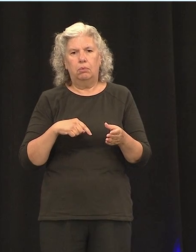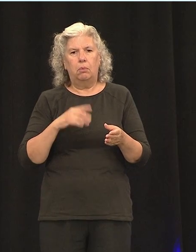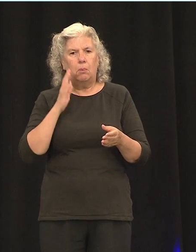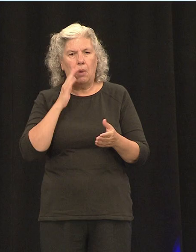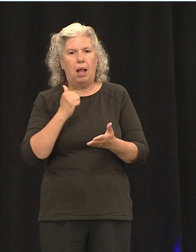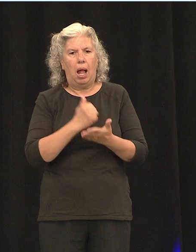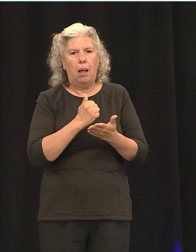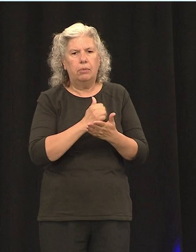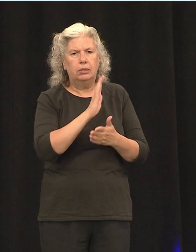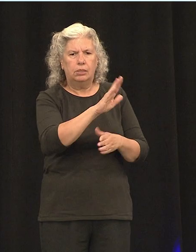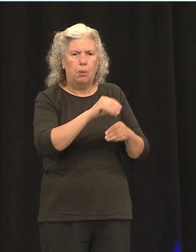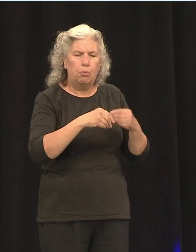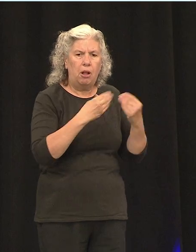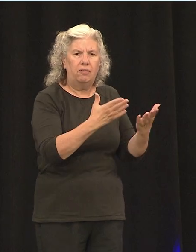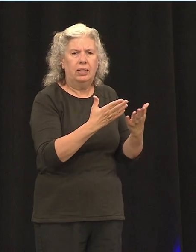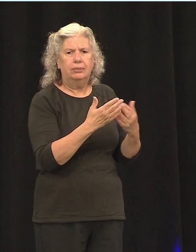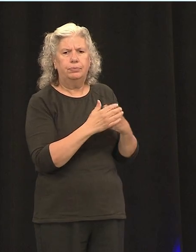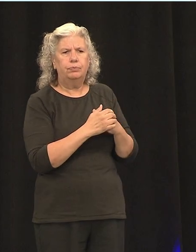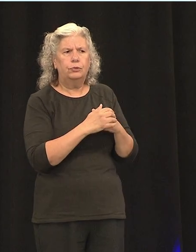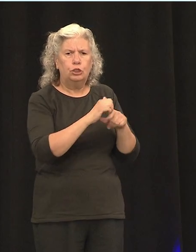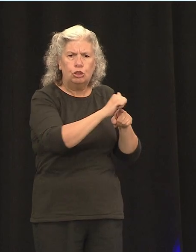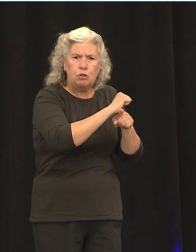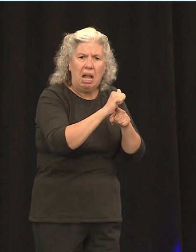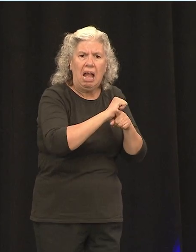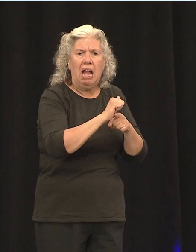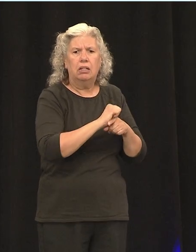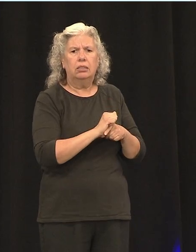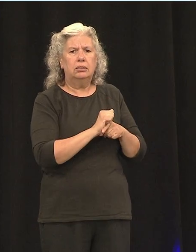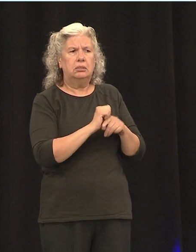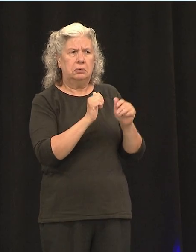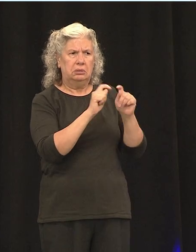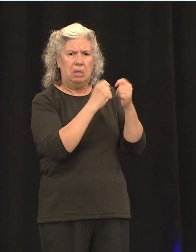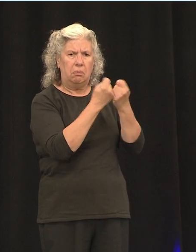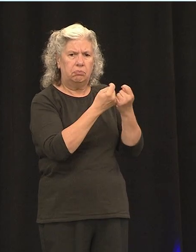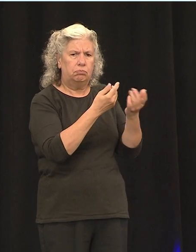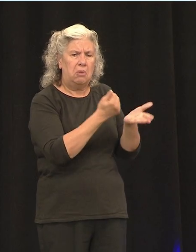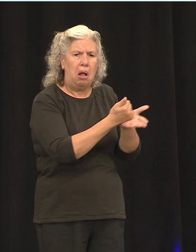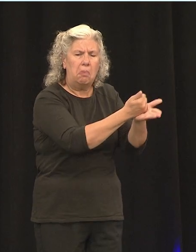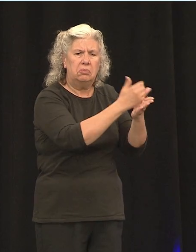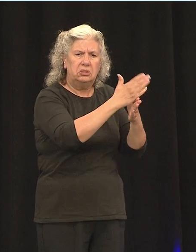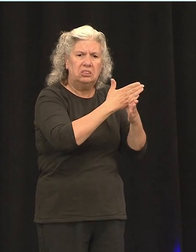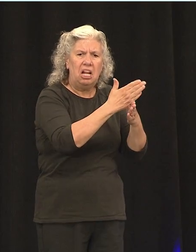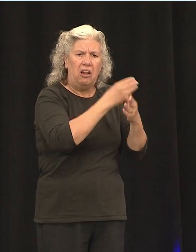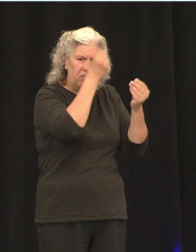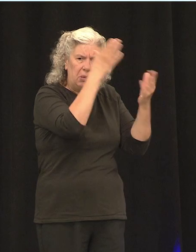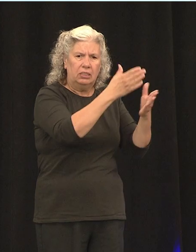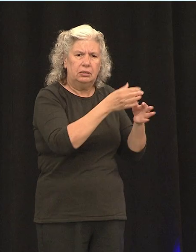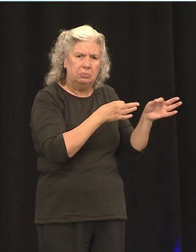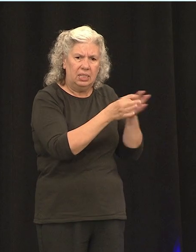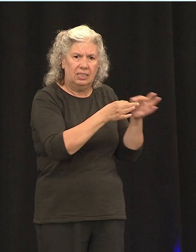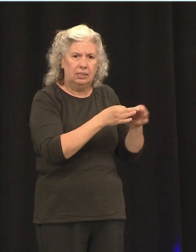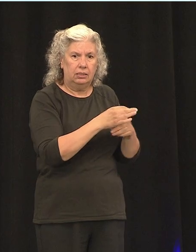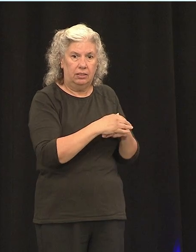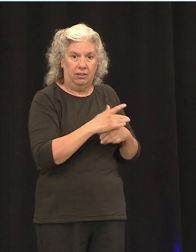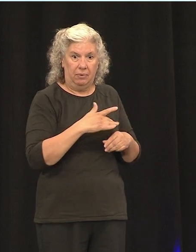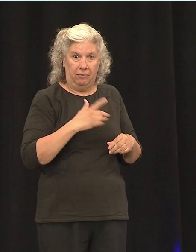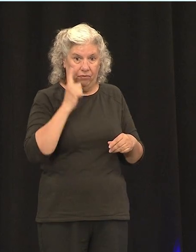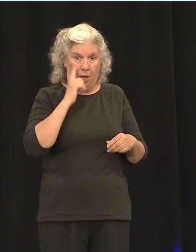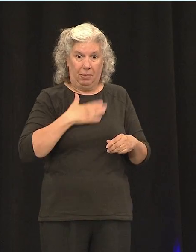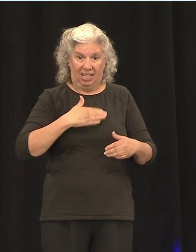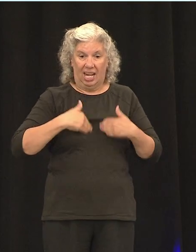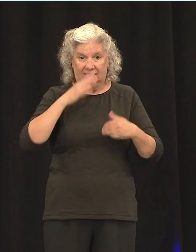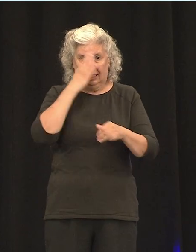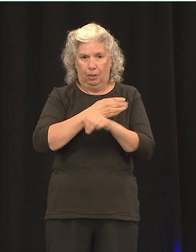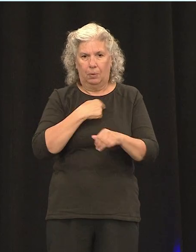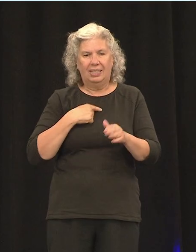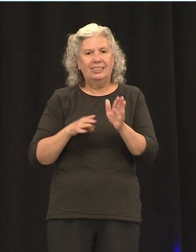will talk with the team, and for instance, for my younger son, we put together a narrated PowerPoint about, here's what